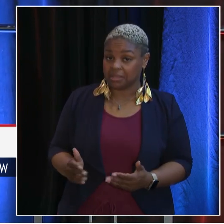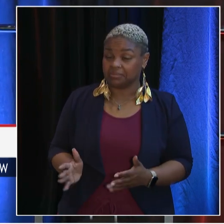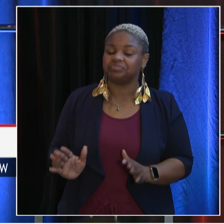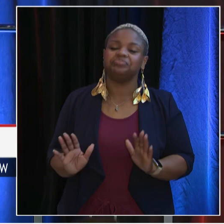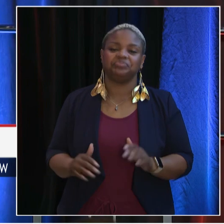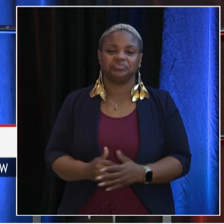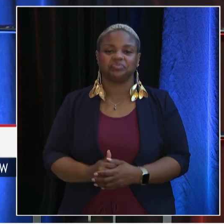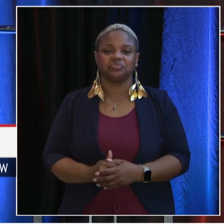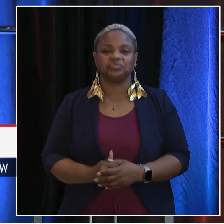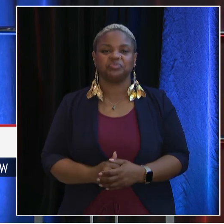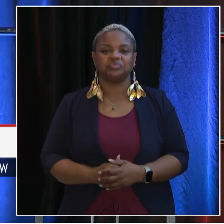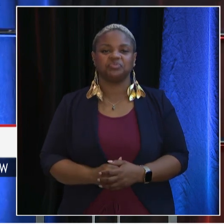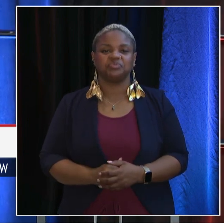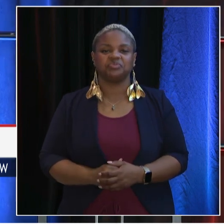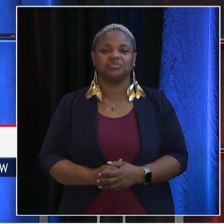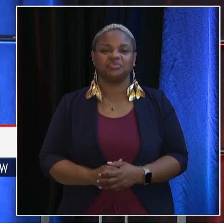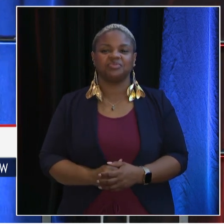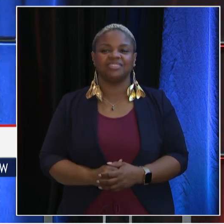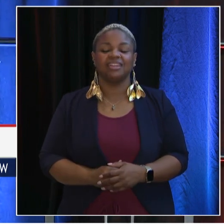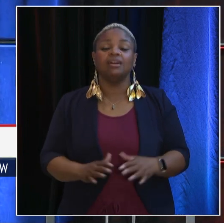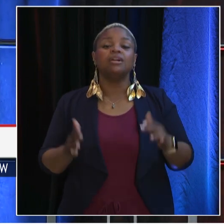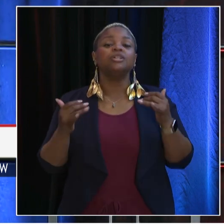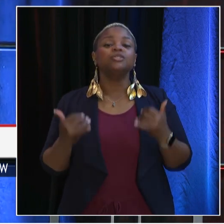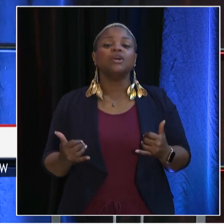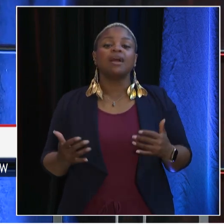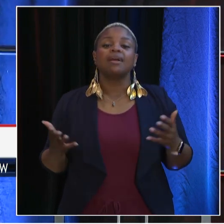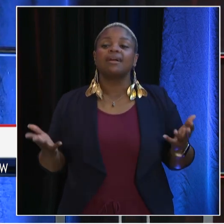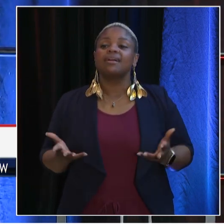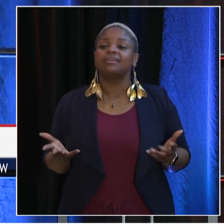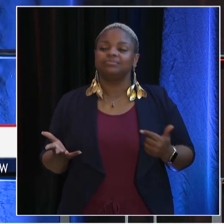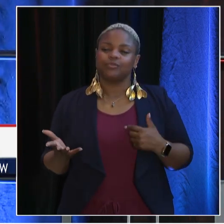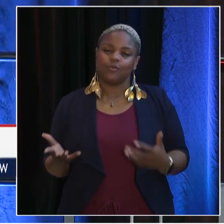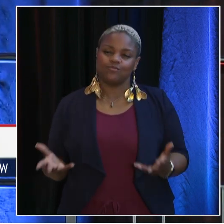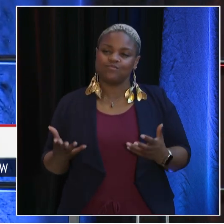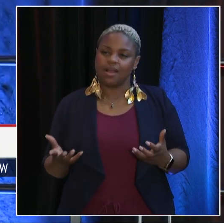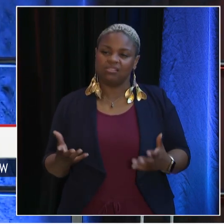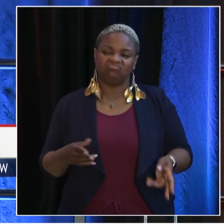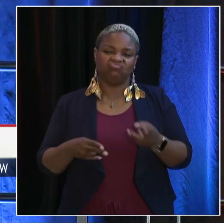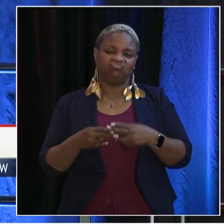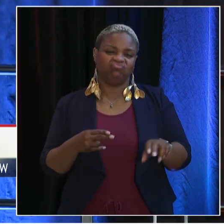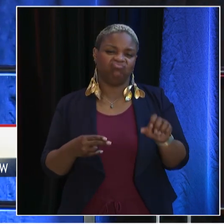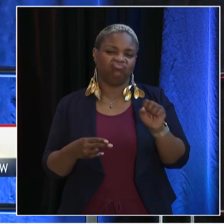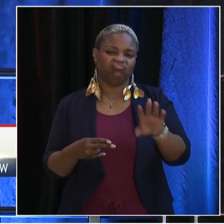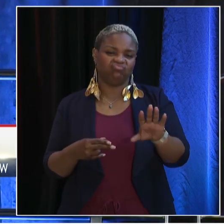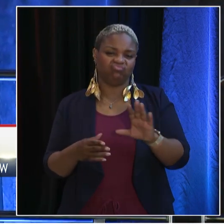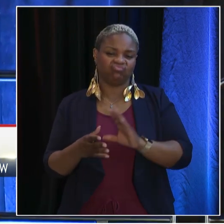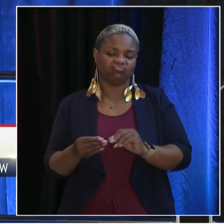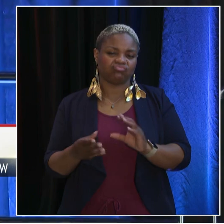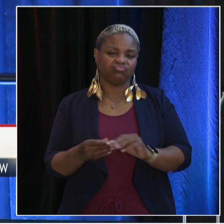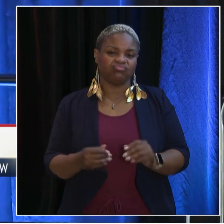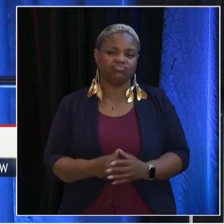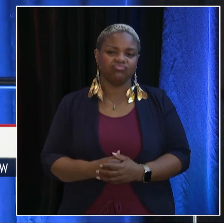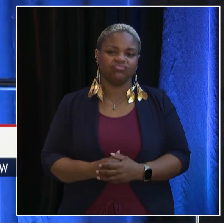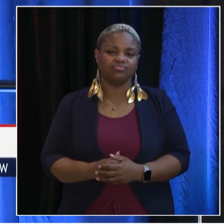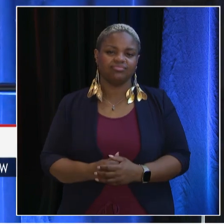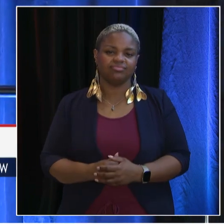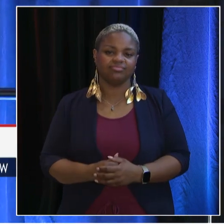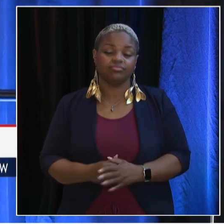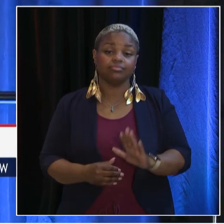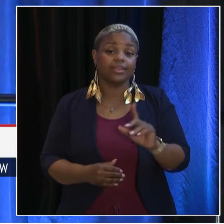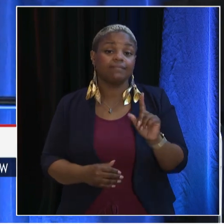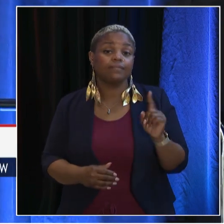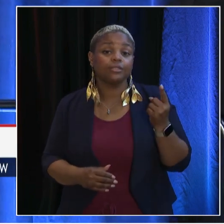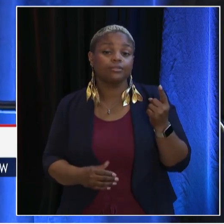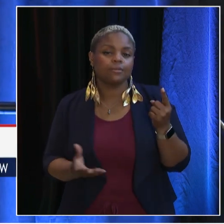Okay, and so now I just want to say a couple of more words. First, we want to